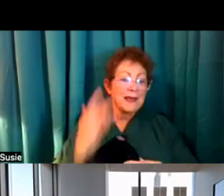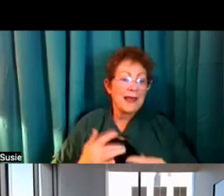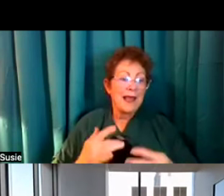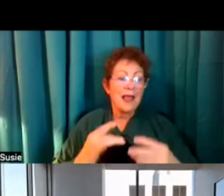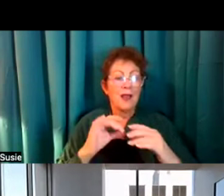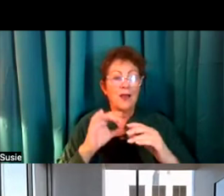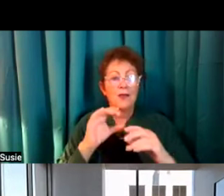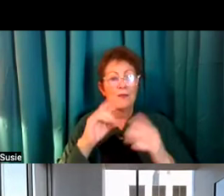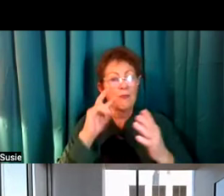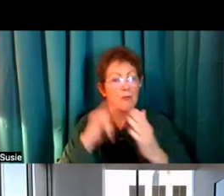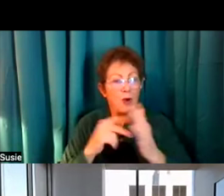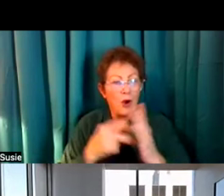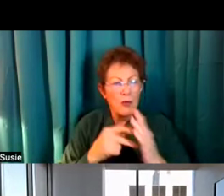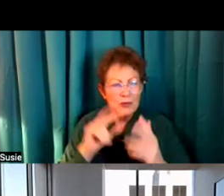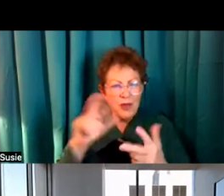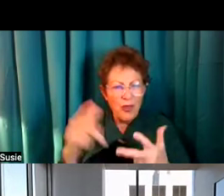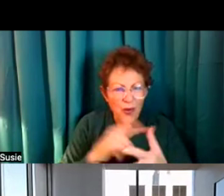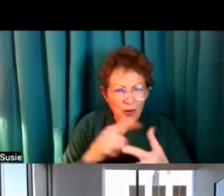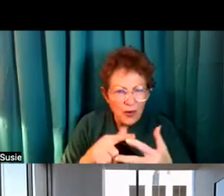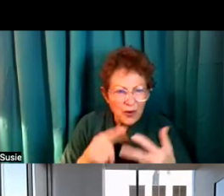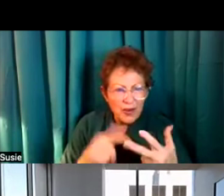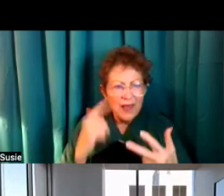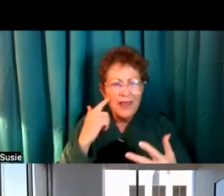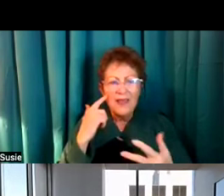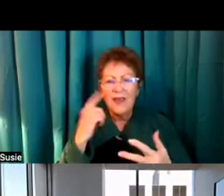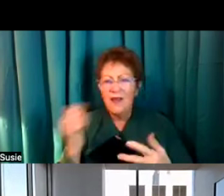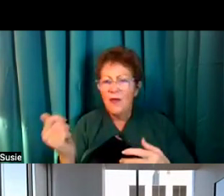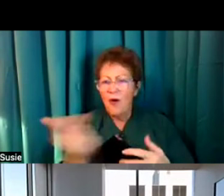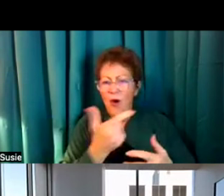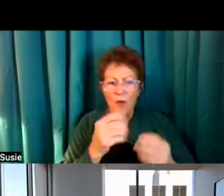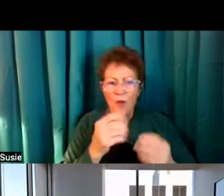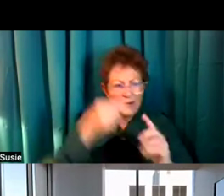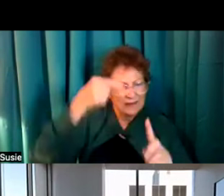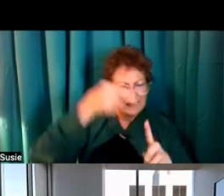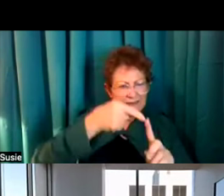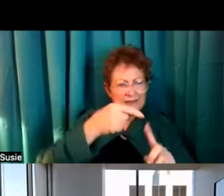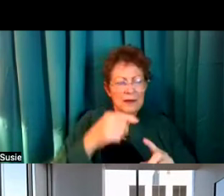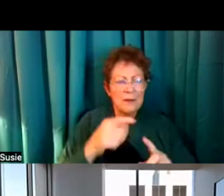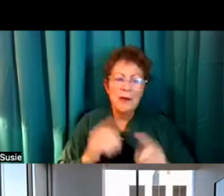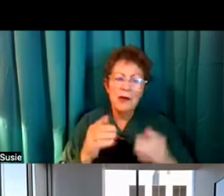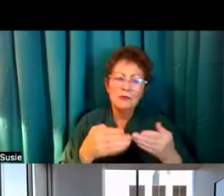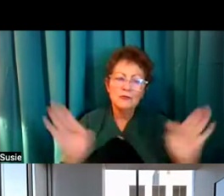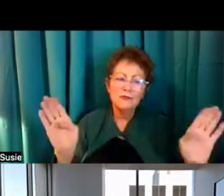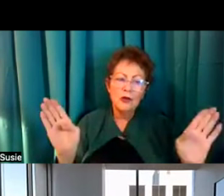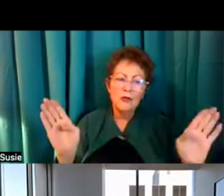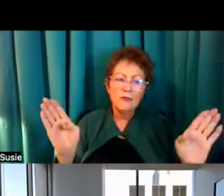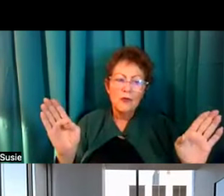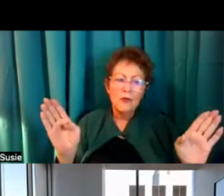Purpose Corporation is a third, which we'll talk about all in a little bit more detail. But the general